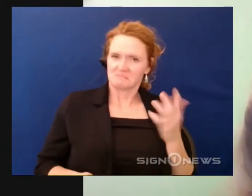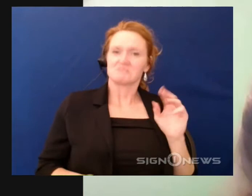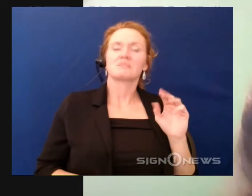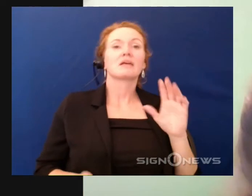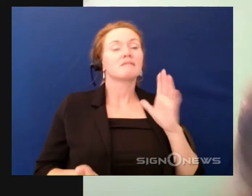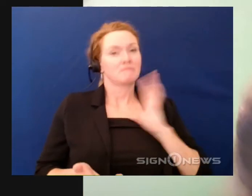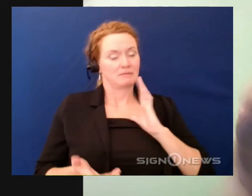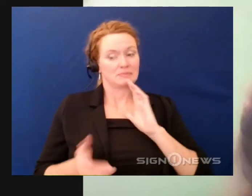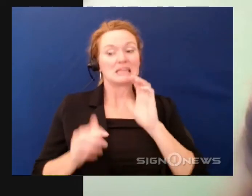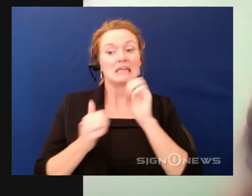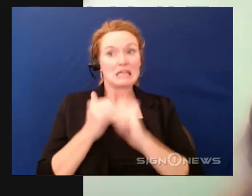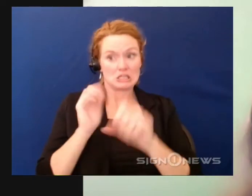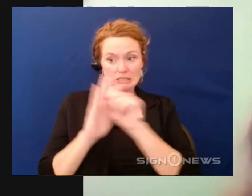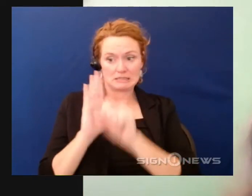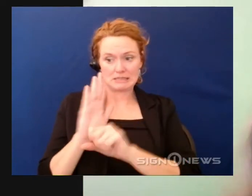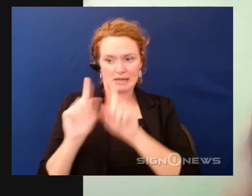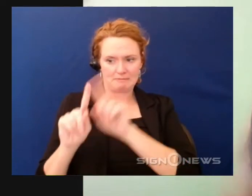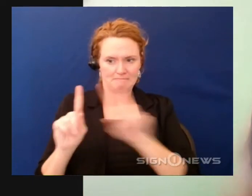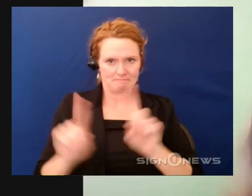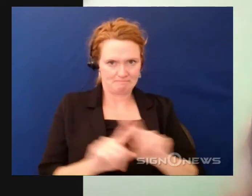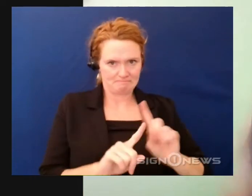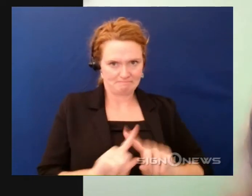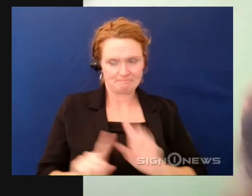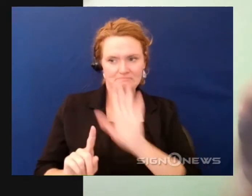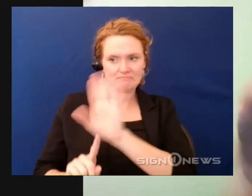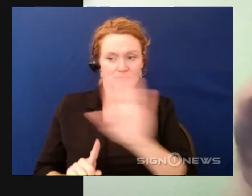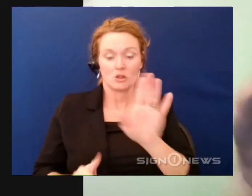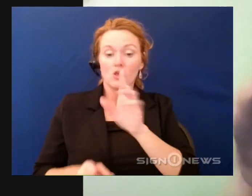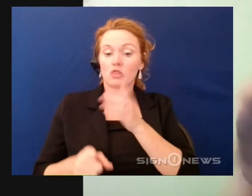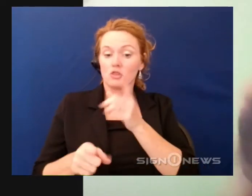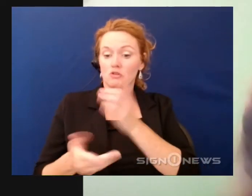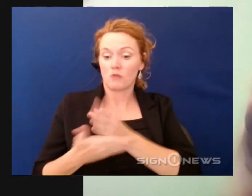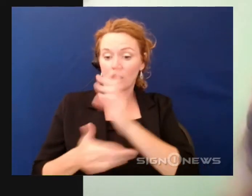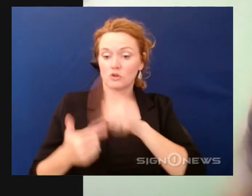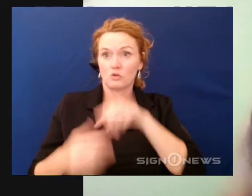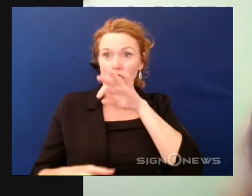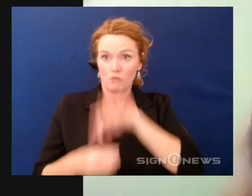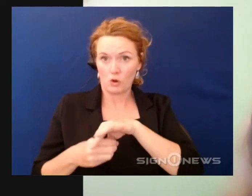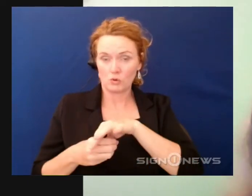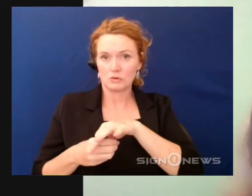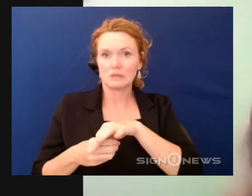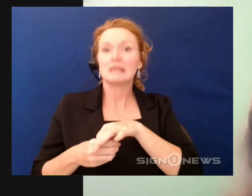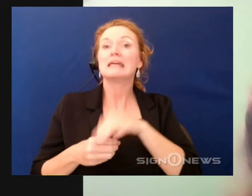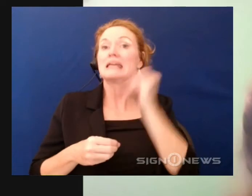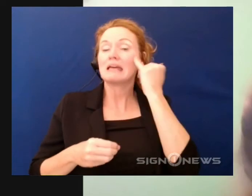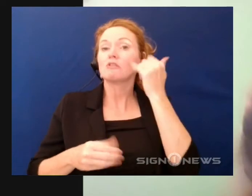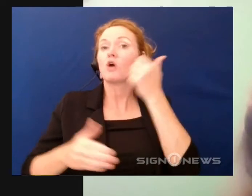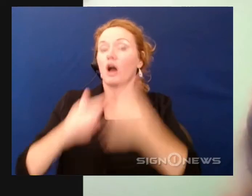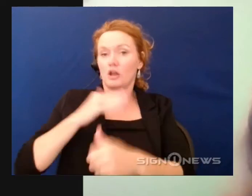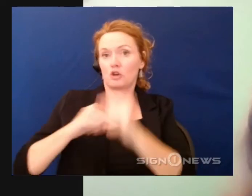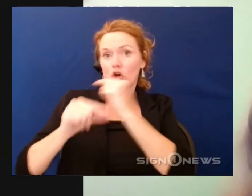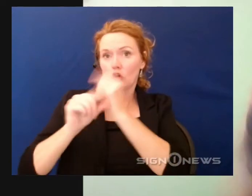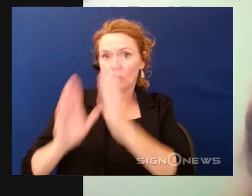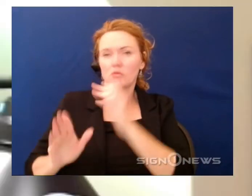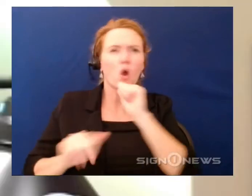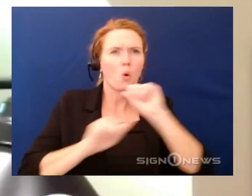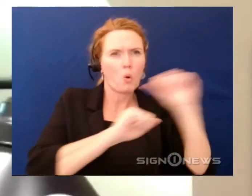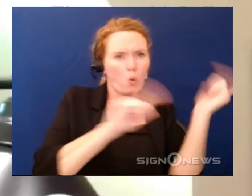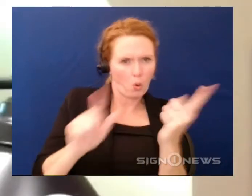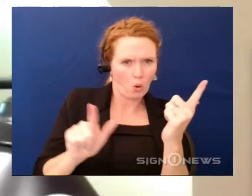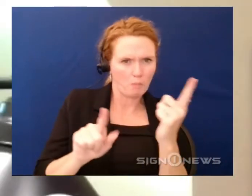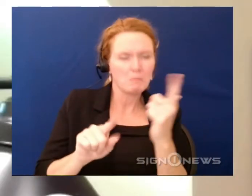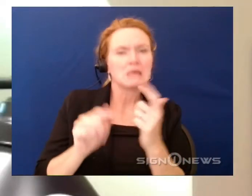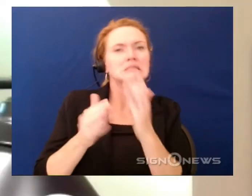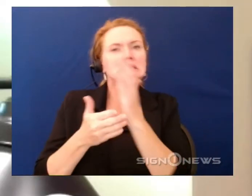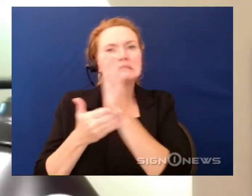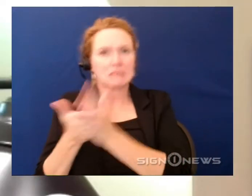So some states are impacted. The right to vote is impacted as to whether or not you're under guardianship. Okay, that's not all states, but that is,